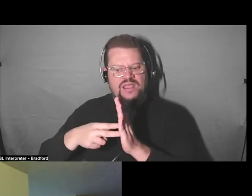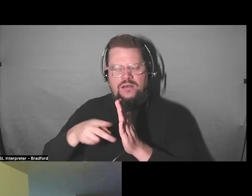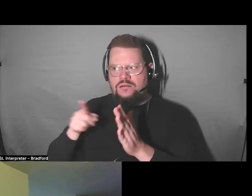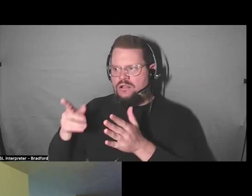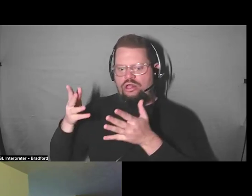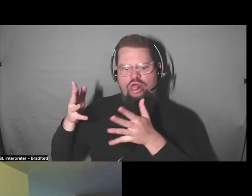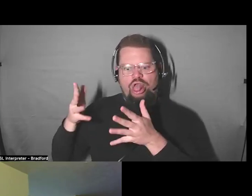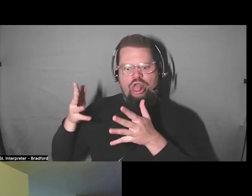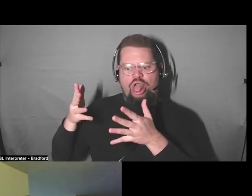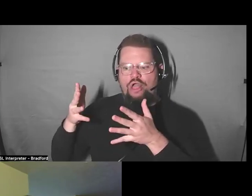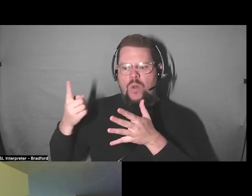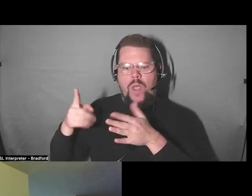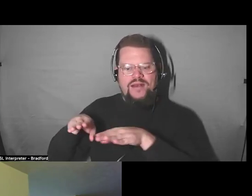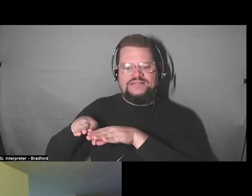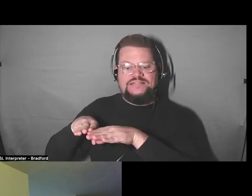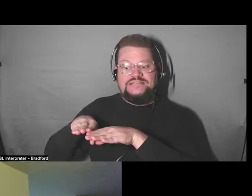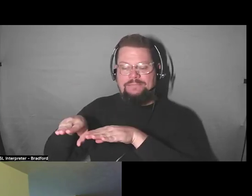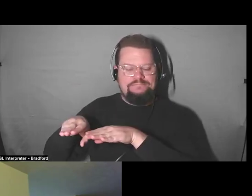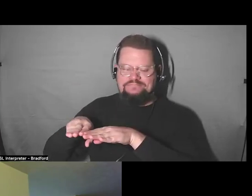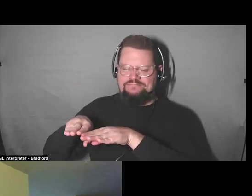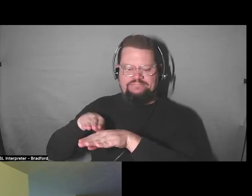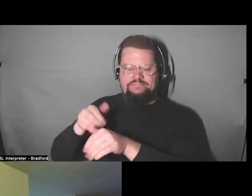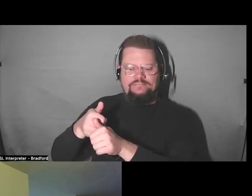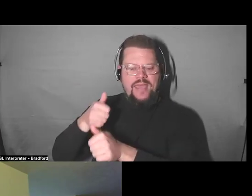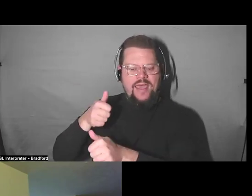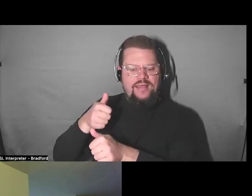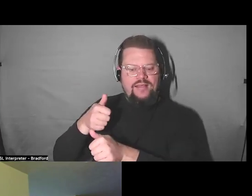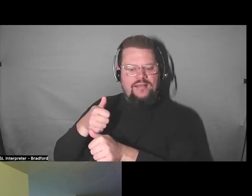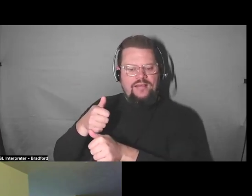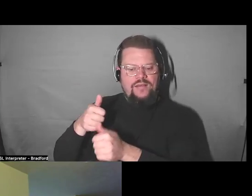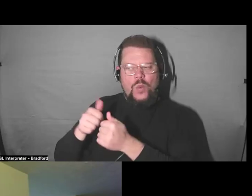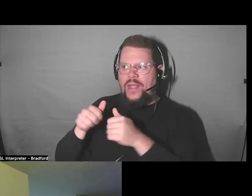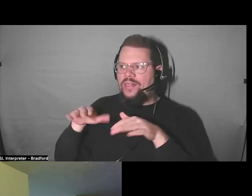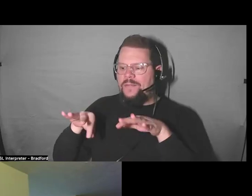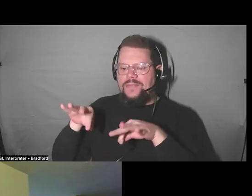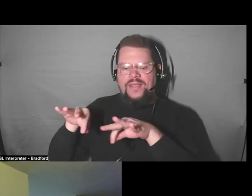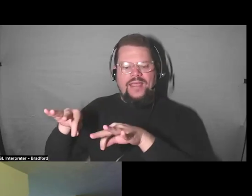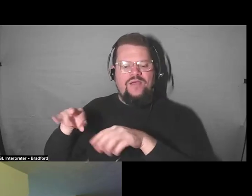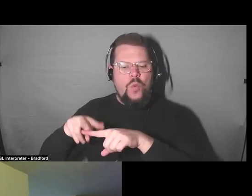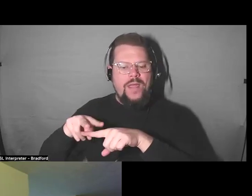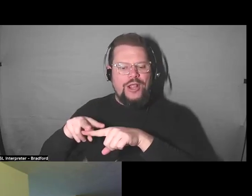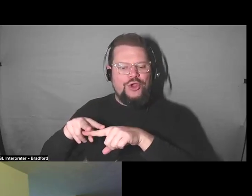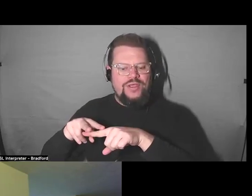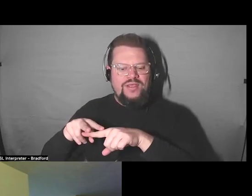we're already one step back with what vocabulary is going to be chosen, because it's going to be limited based on